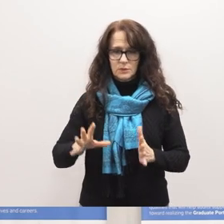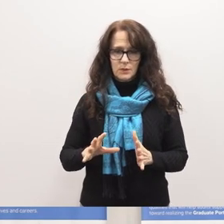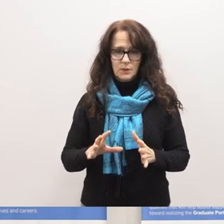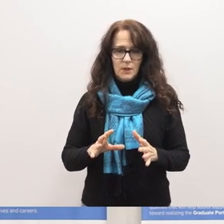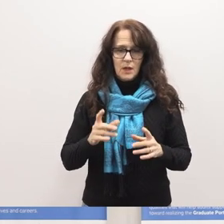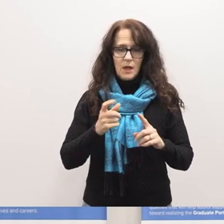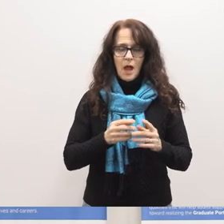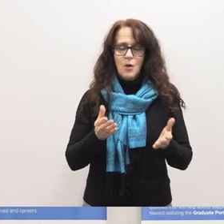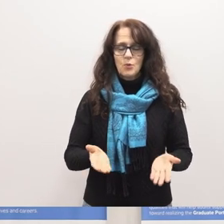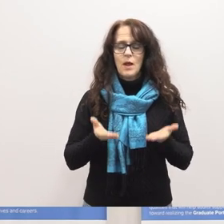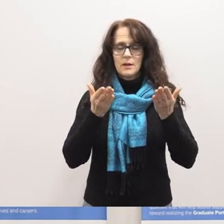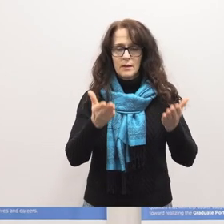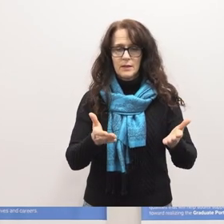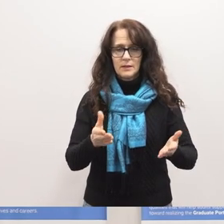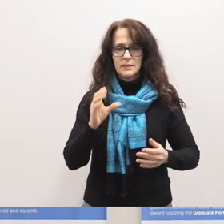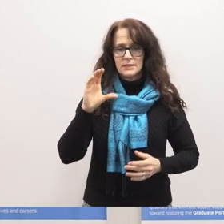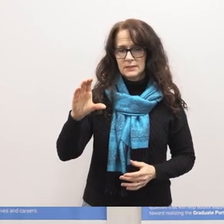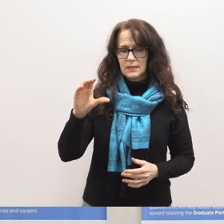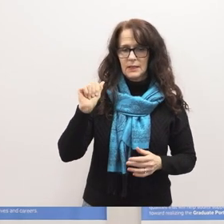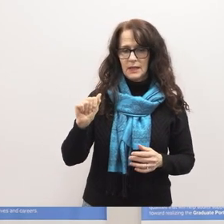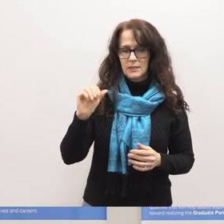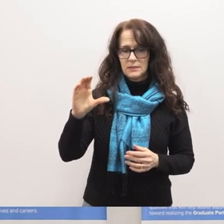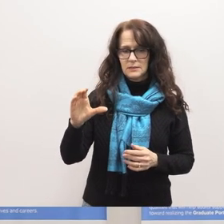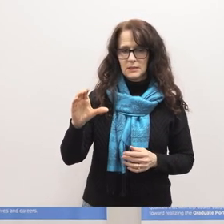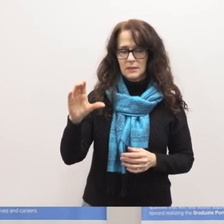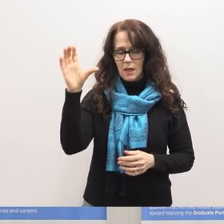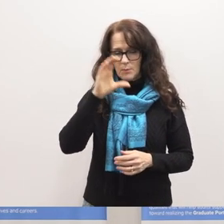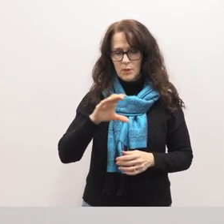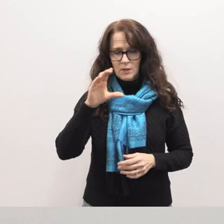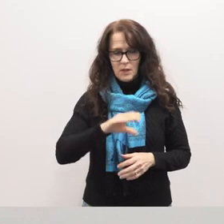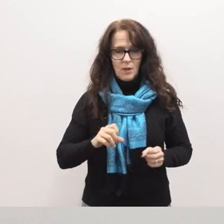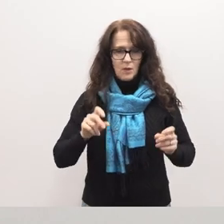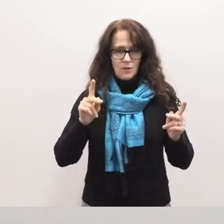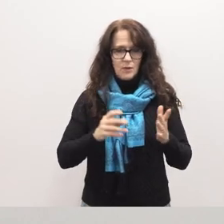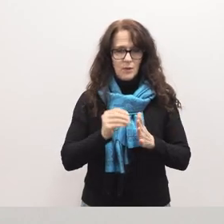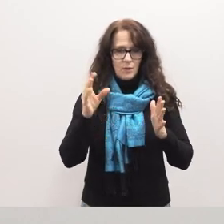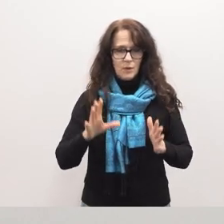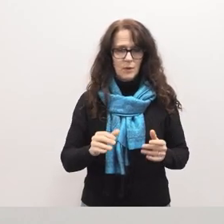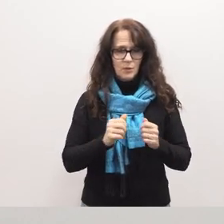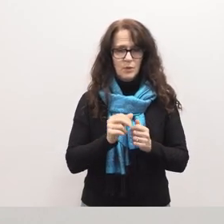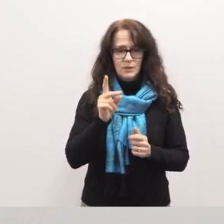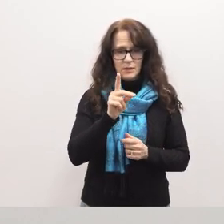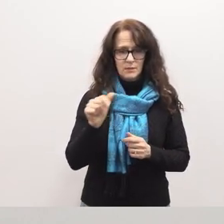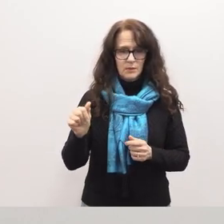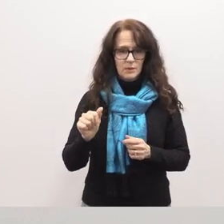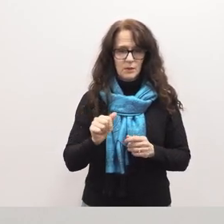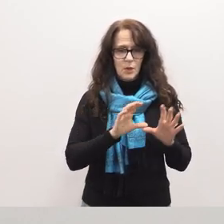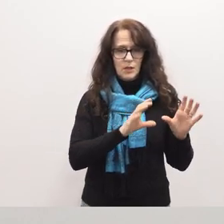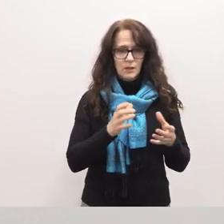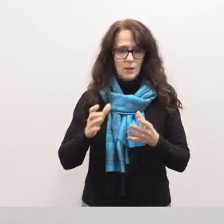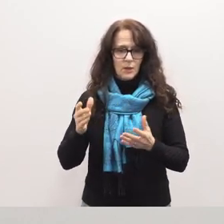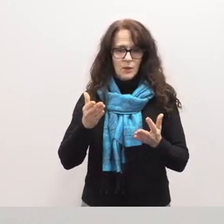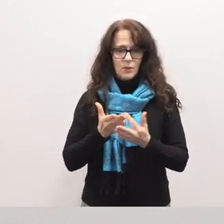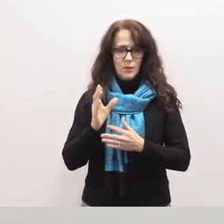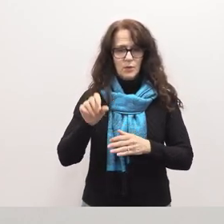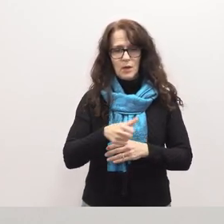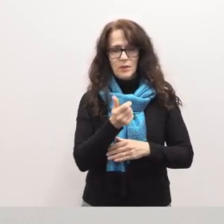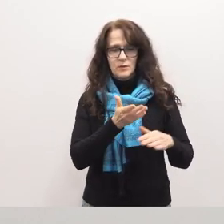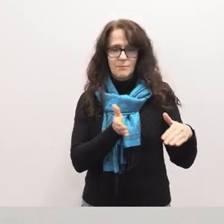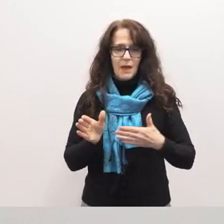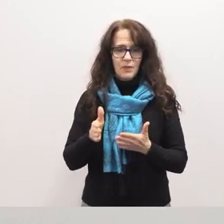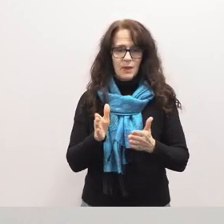comes out of recommendations from our CAC of looking at opportunities for our students with disabilities to reclassify through at least alternative